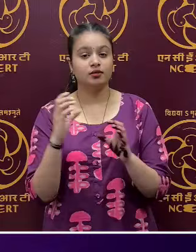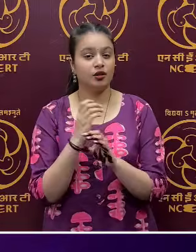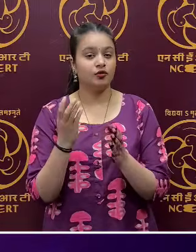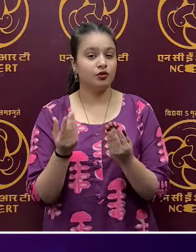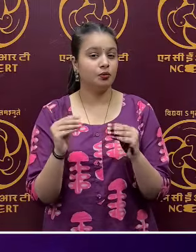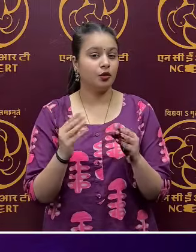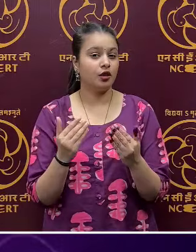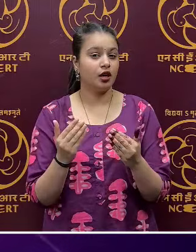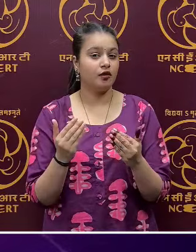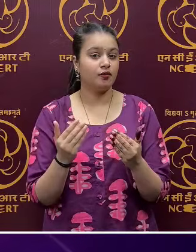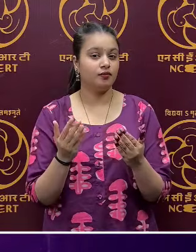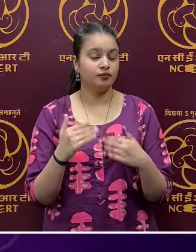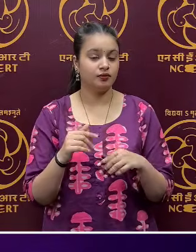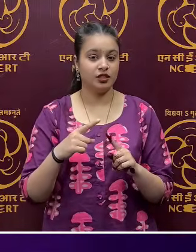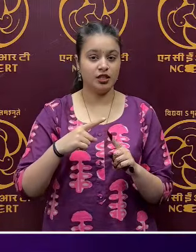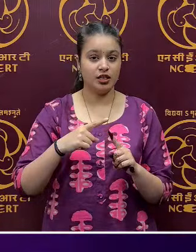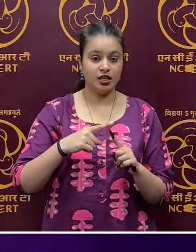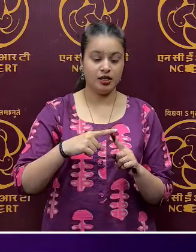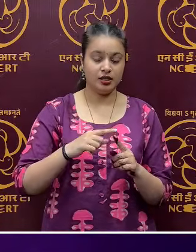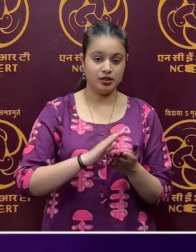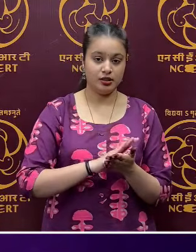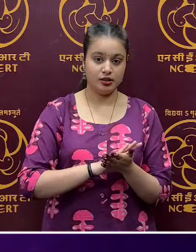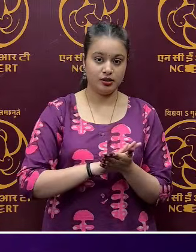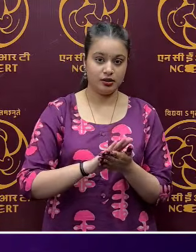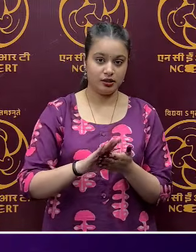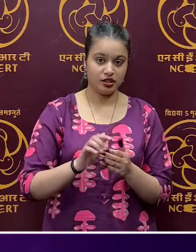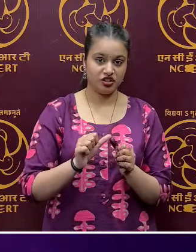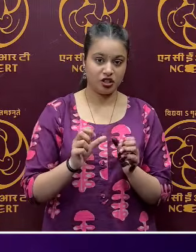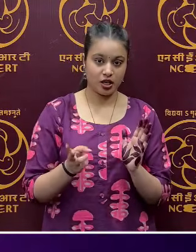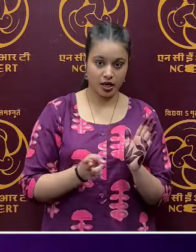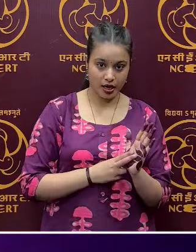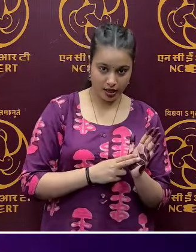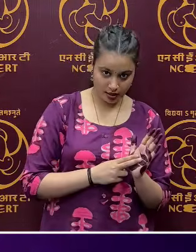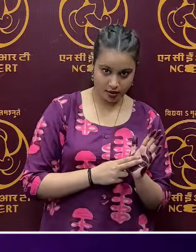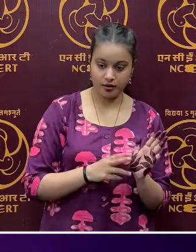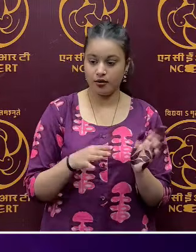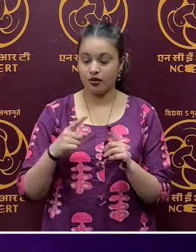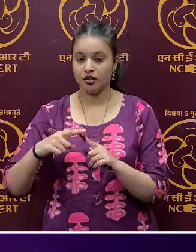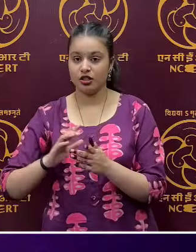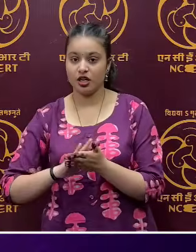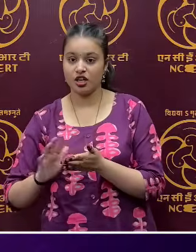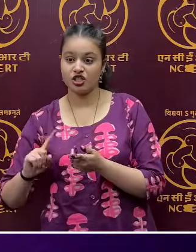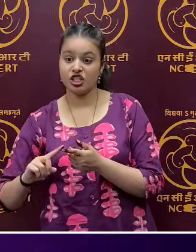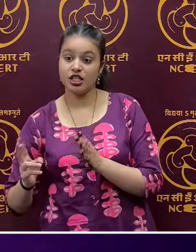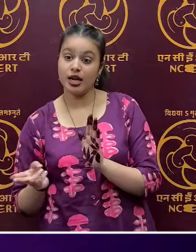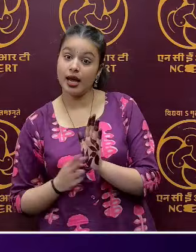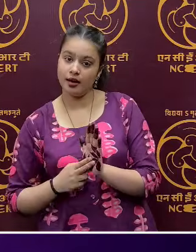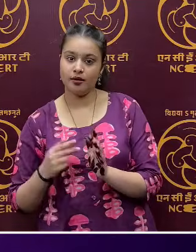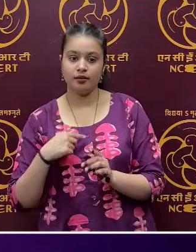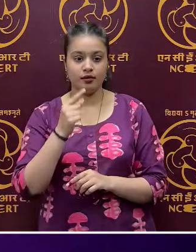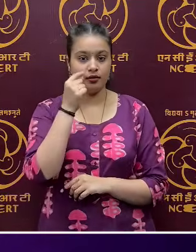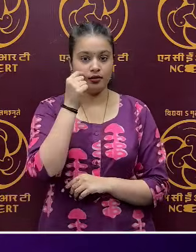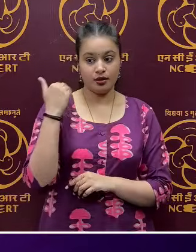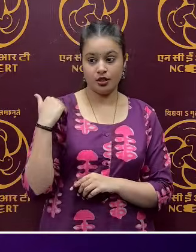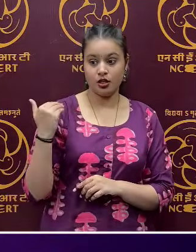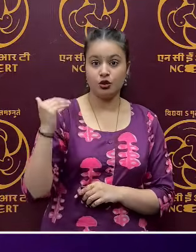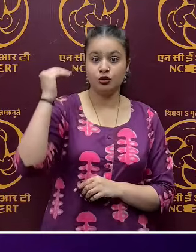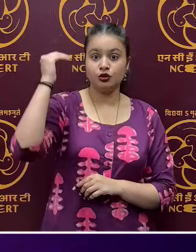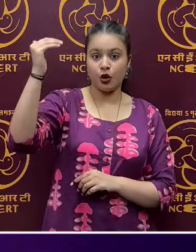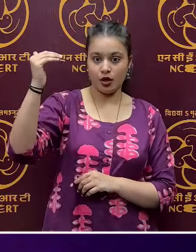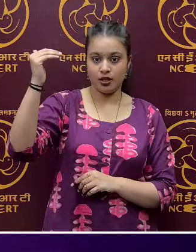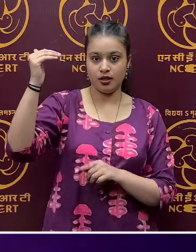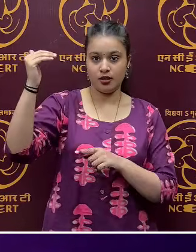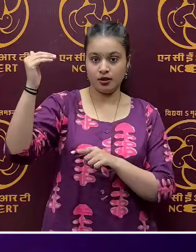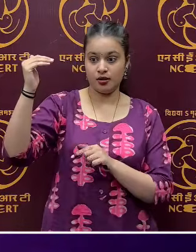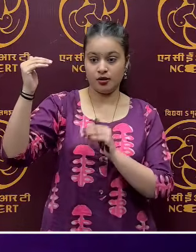are than and then. Okay. Than is a comparative word. He is taller than his brother. But